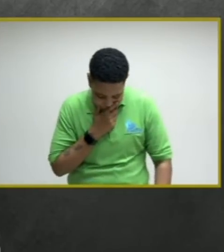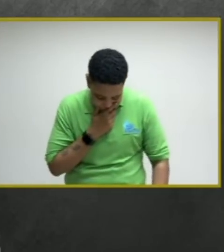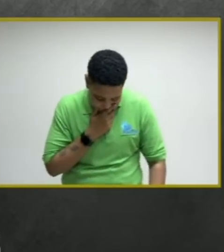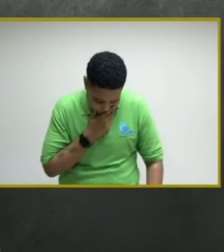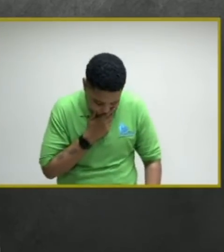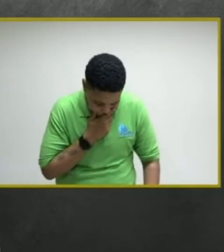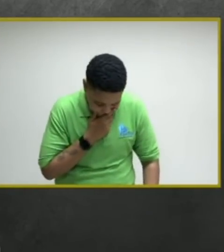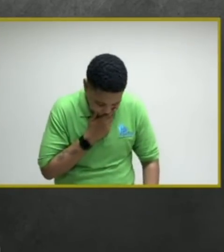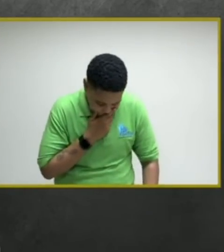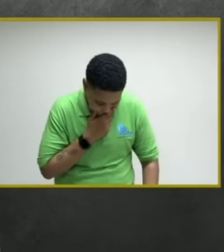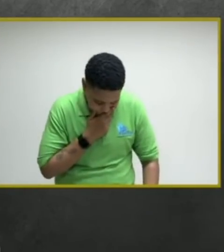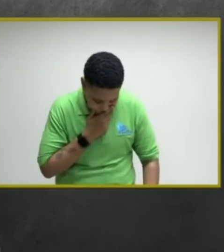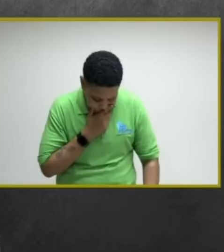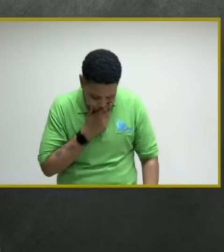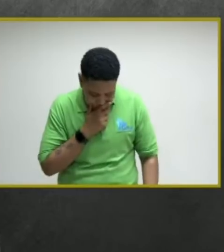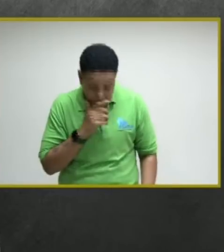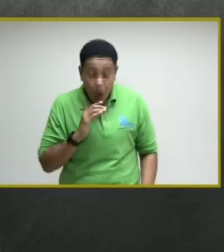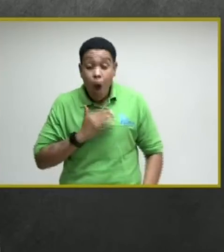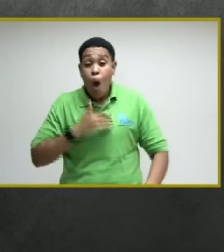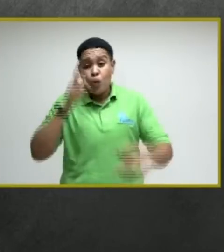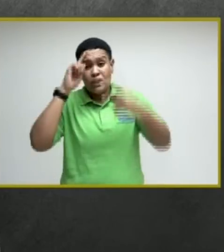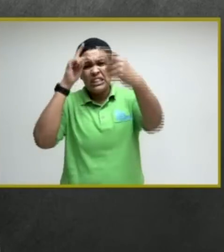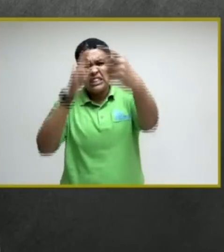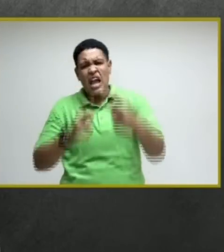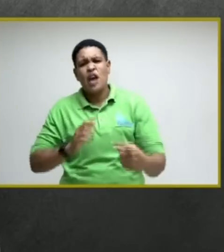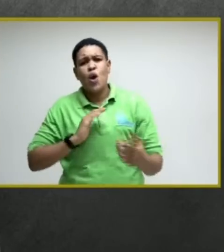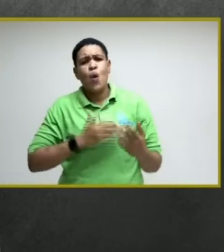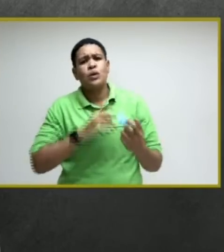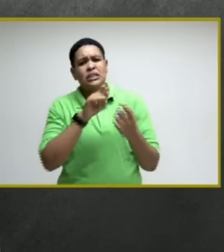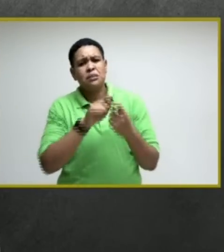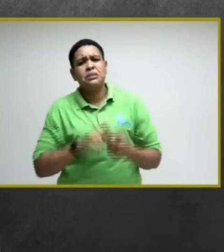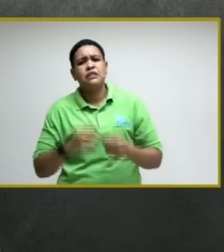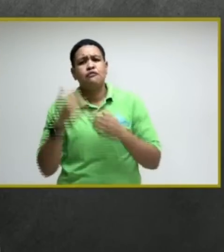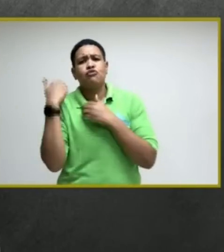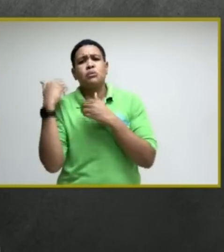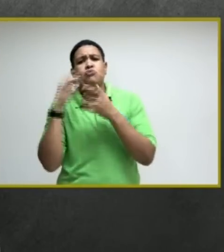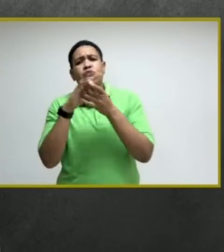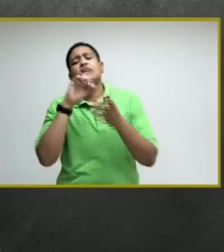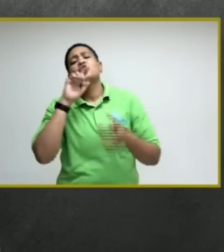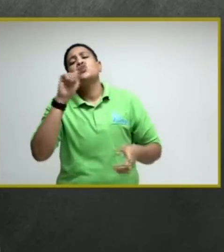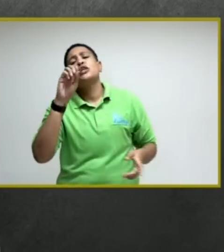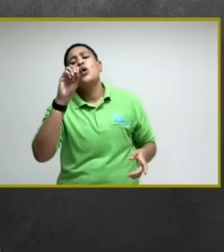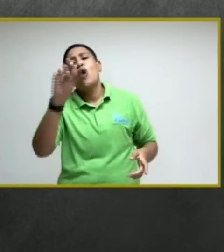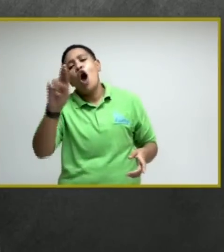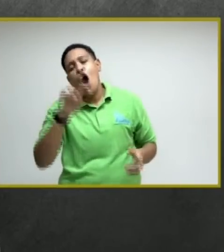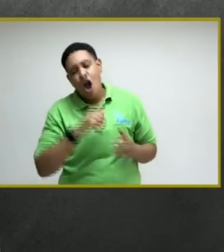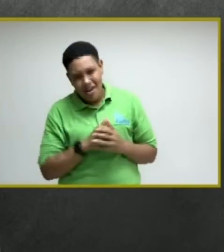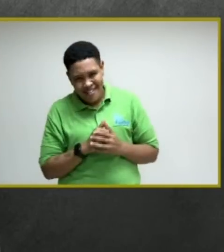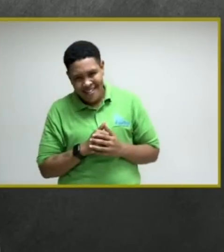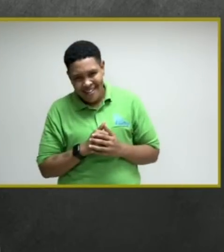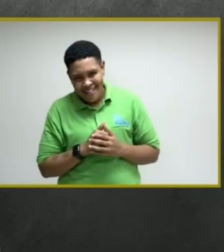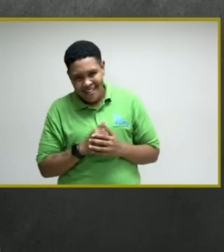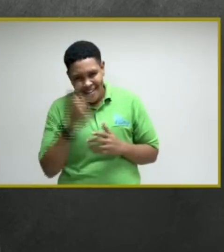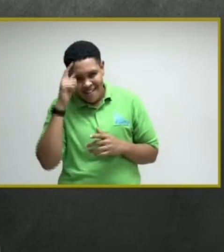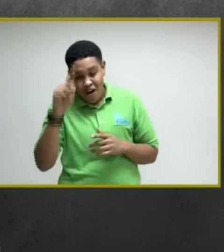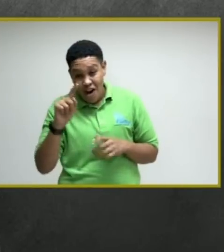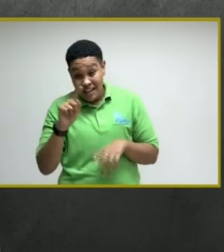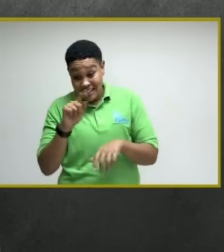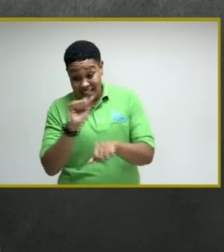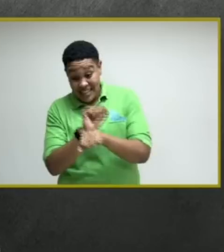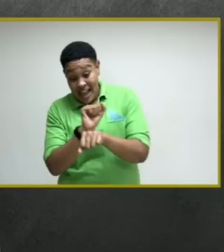targets or specific responsibilities as outlined in the terms of reference for the task